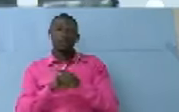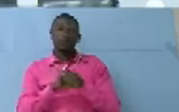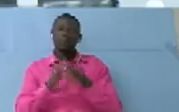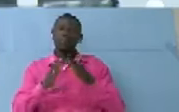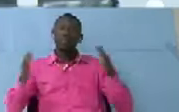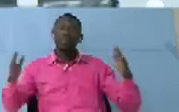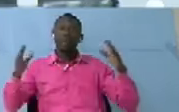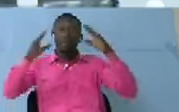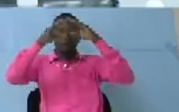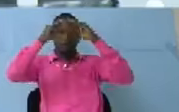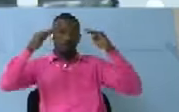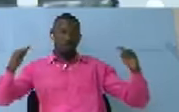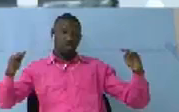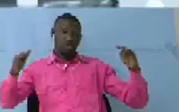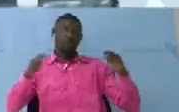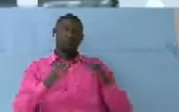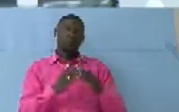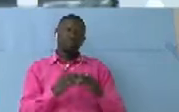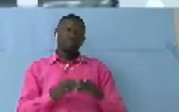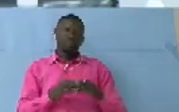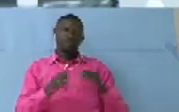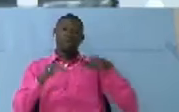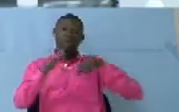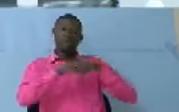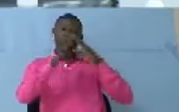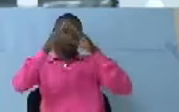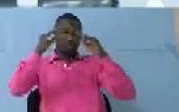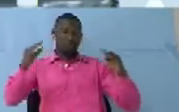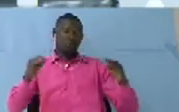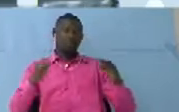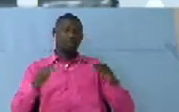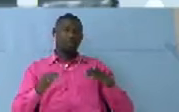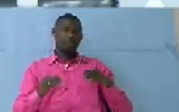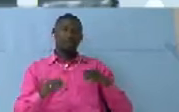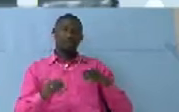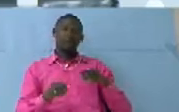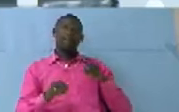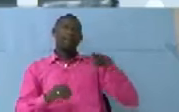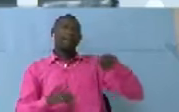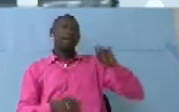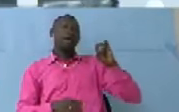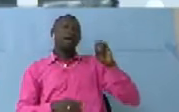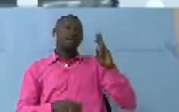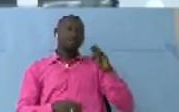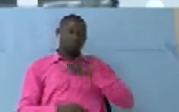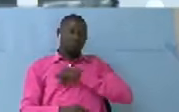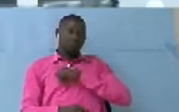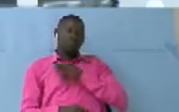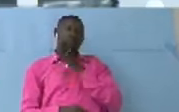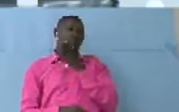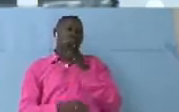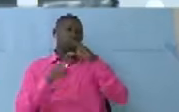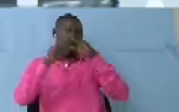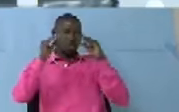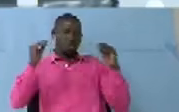hall. Hall on you. The hall. Paralla hall on you. It's the paramilitary hall. But the hall on you,